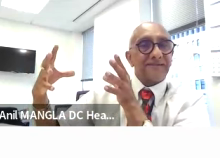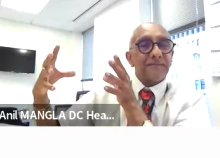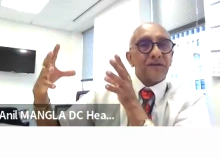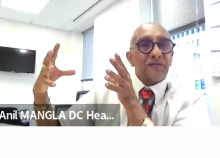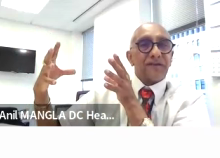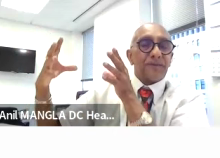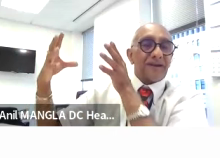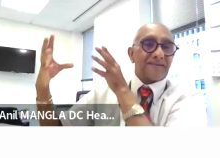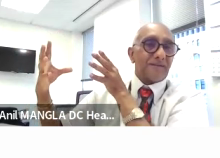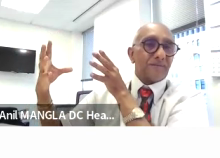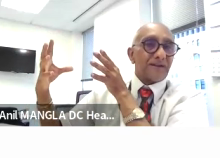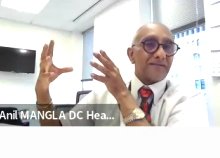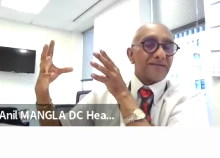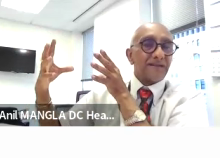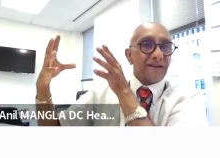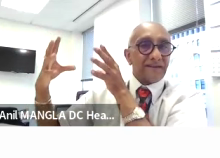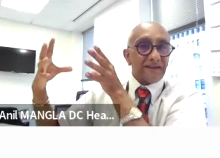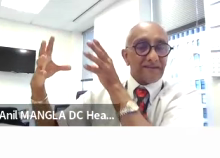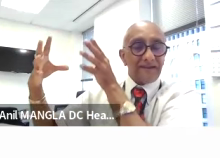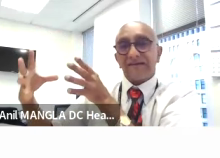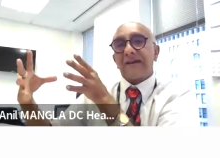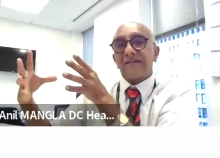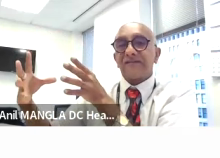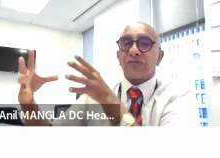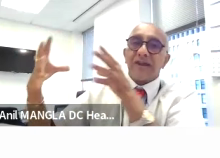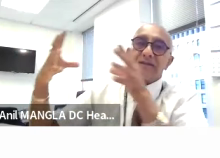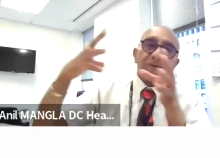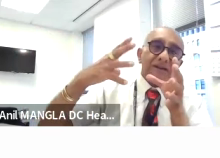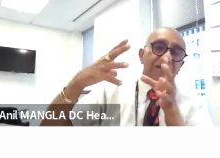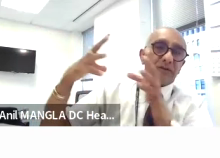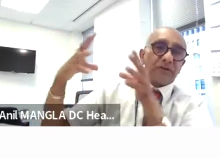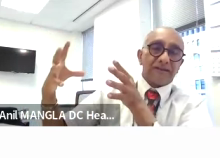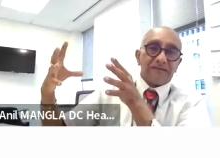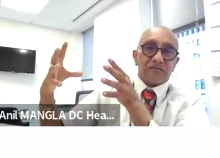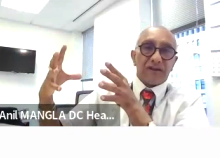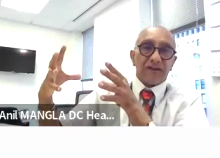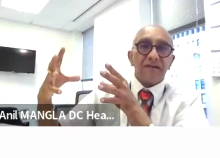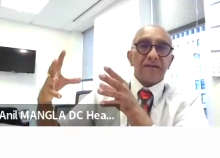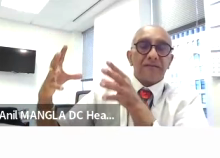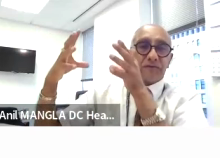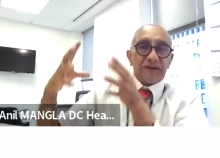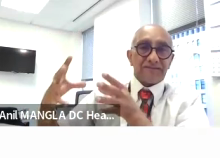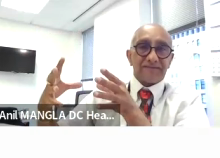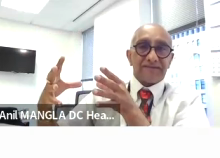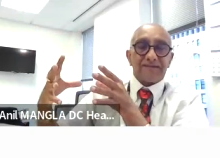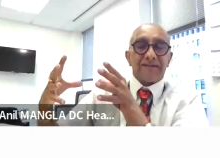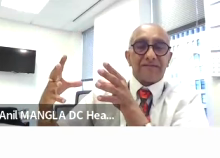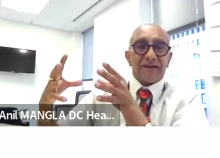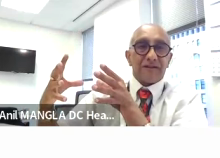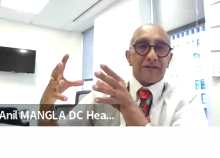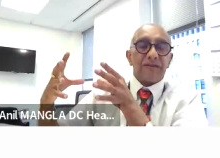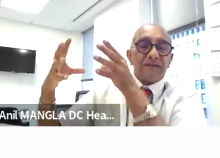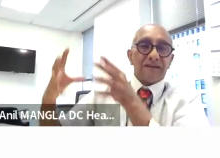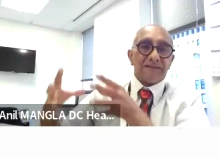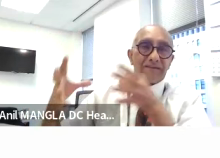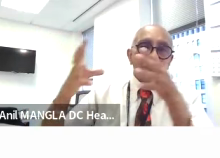in the East over the past 9 months. And then that kind of strain, we kind of look at that strain, flu vaccines are